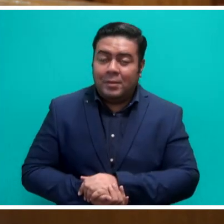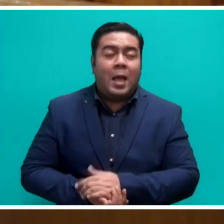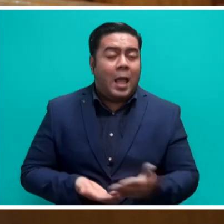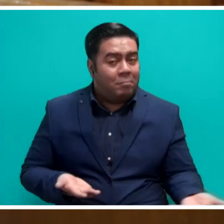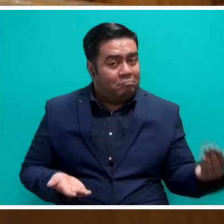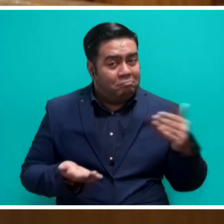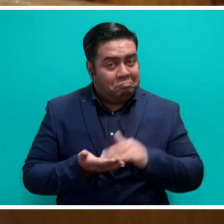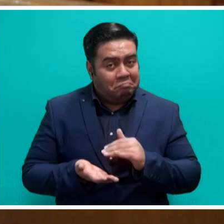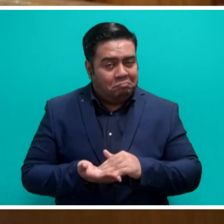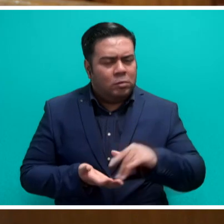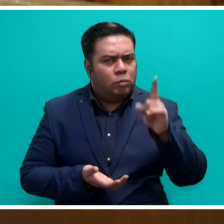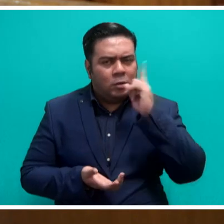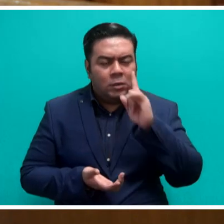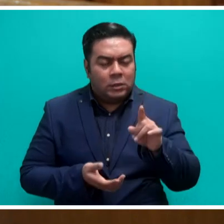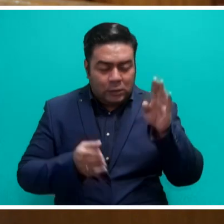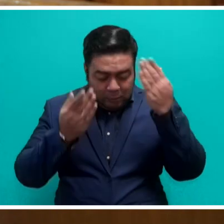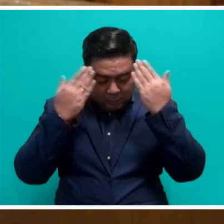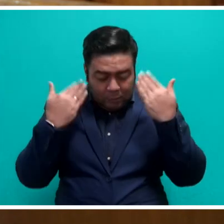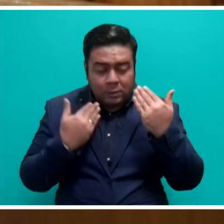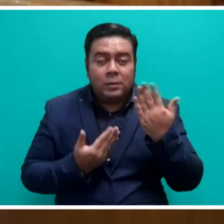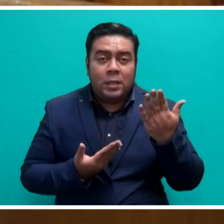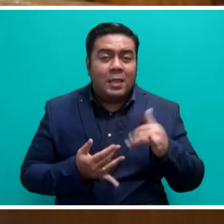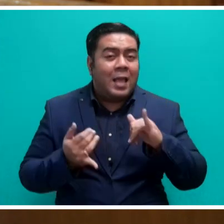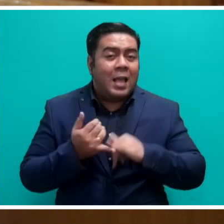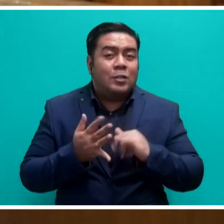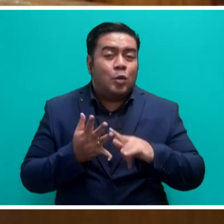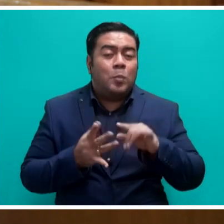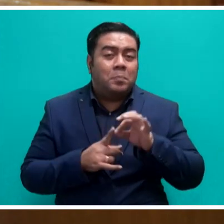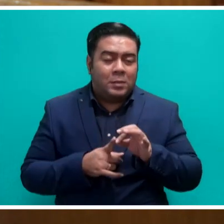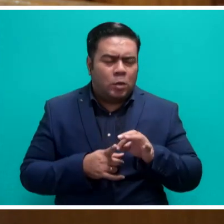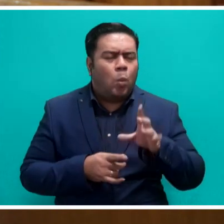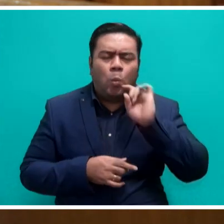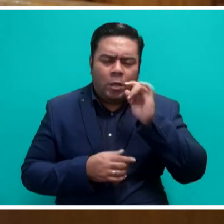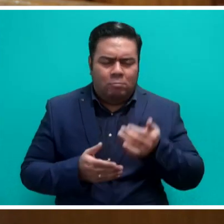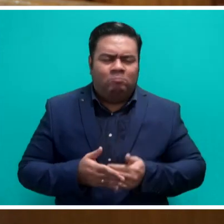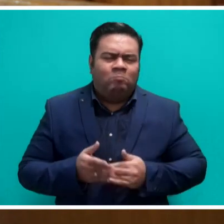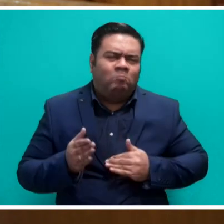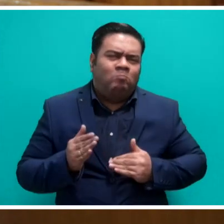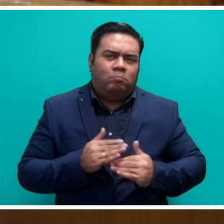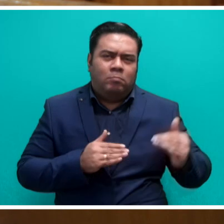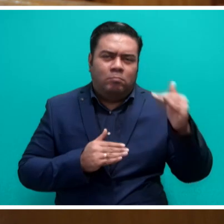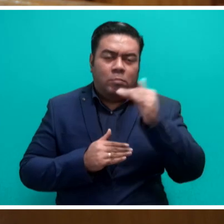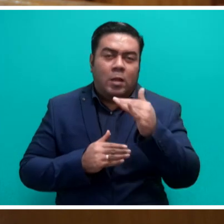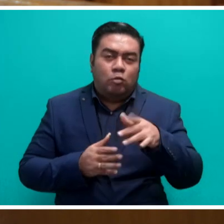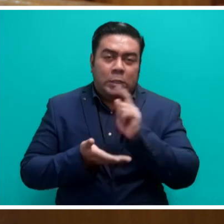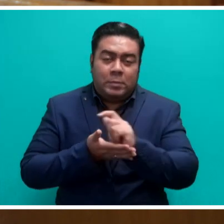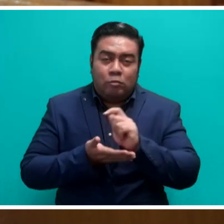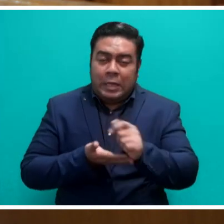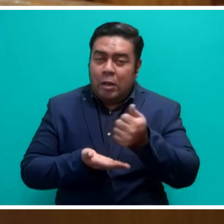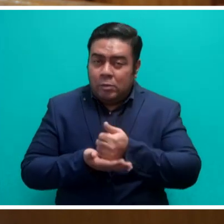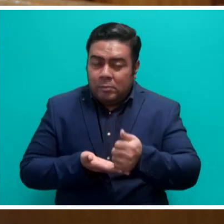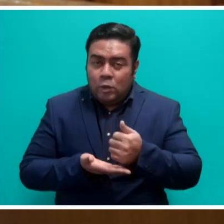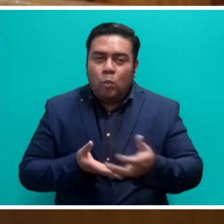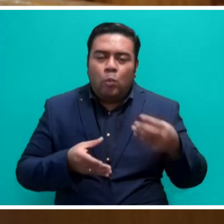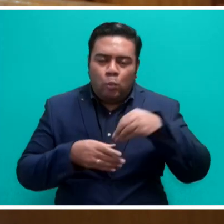Additionally, Honourable Madam Deputy Speaker, the SOPs will enhance transparency and accountability within